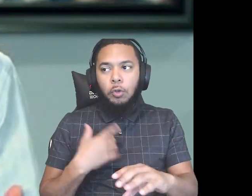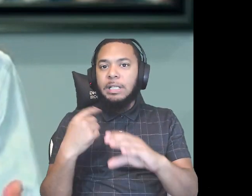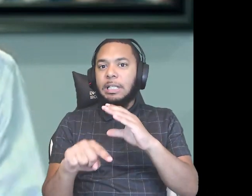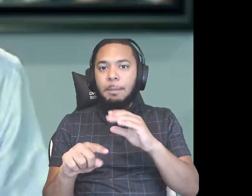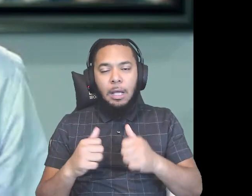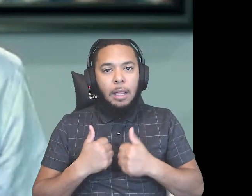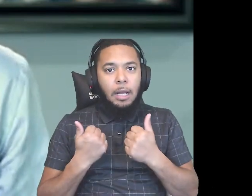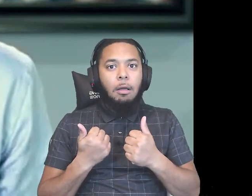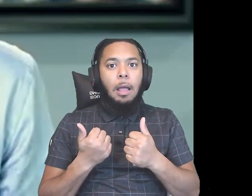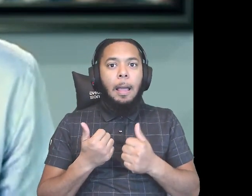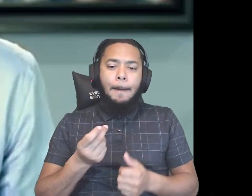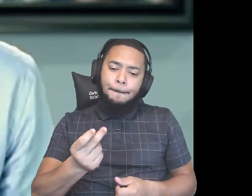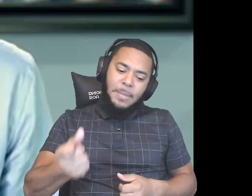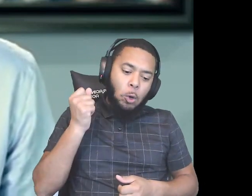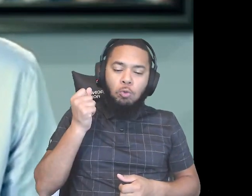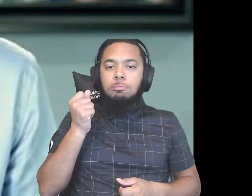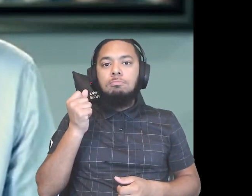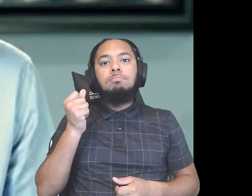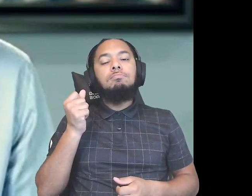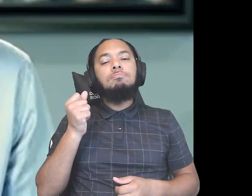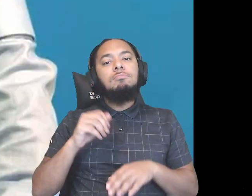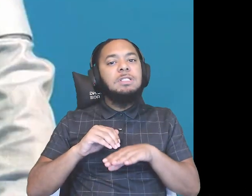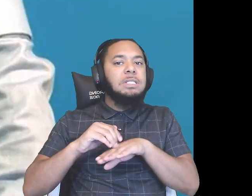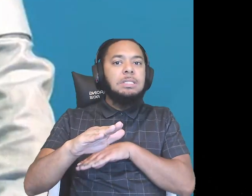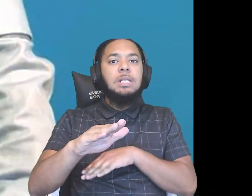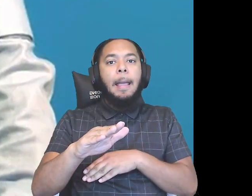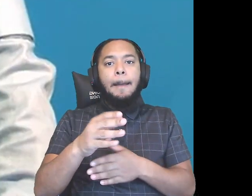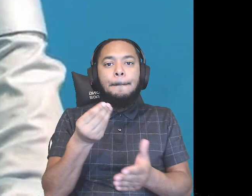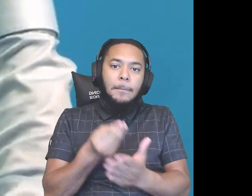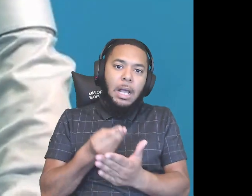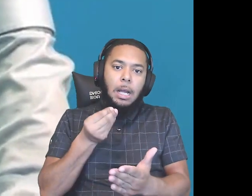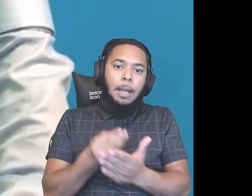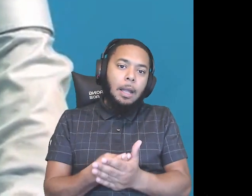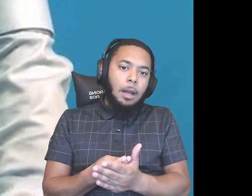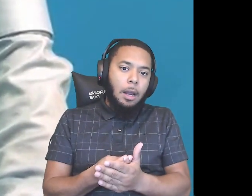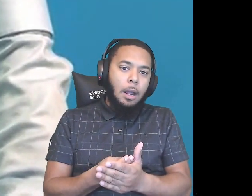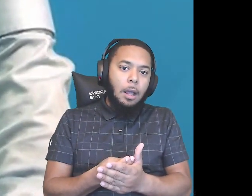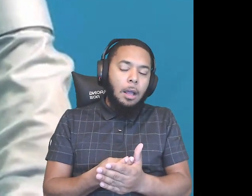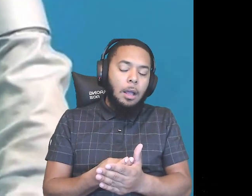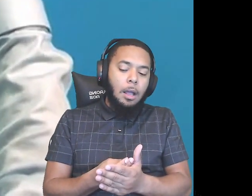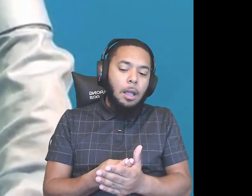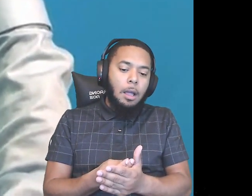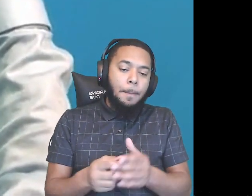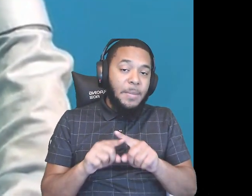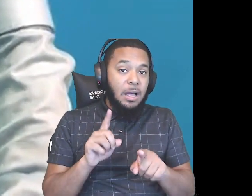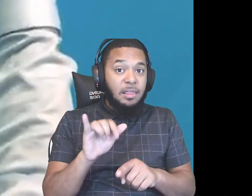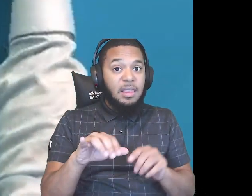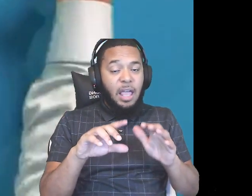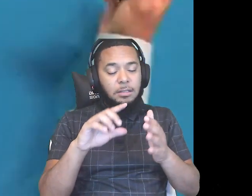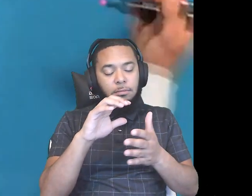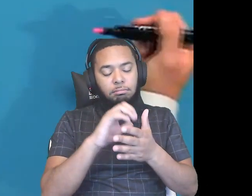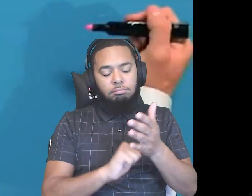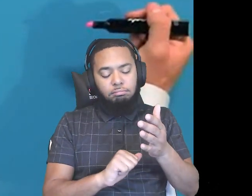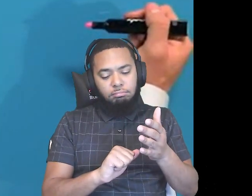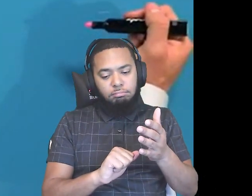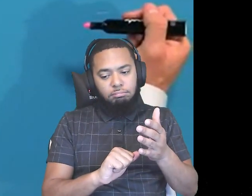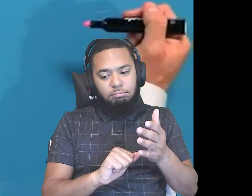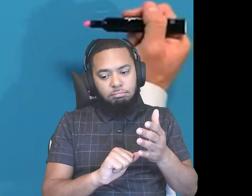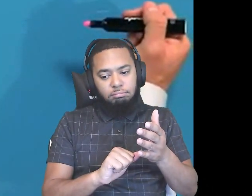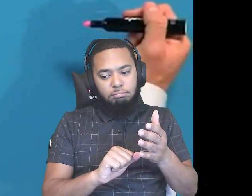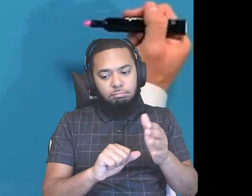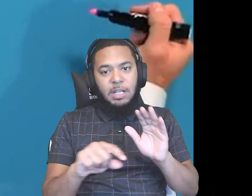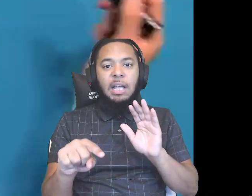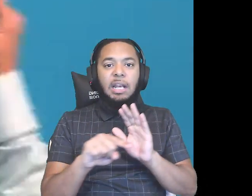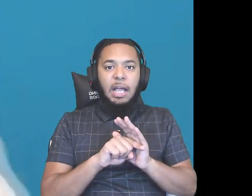address. And boom, I just sent them some money. But that needs to come out of my bank account. So that's going to be negative as well.